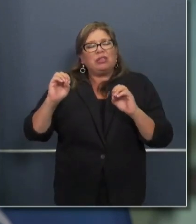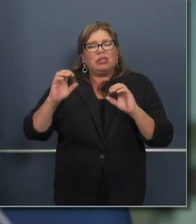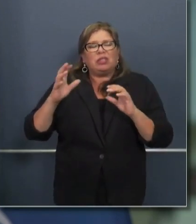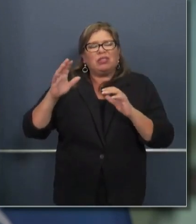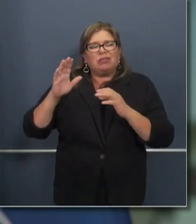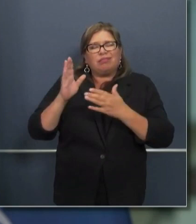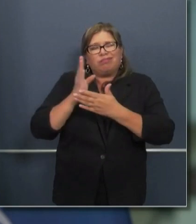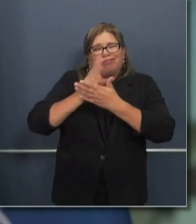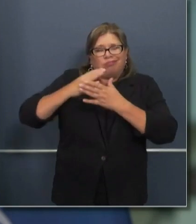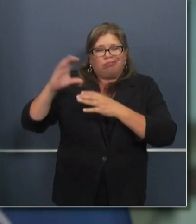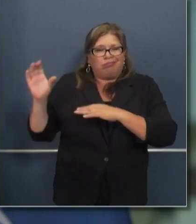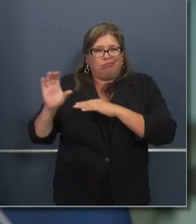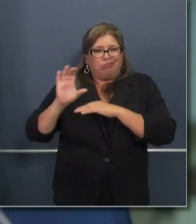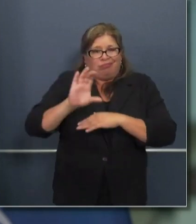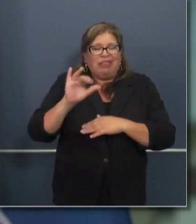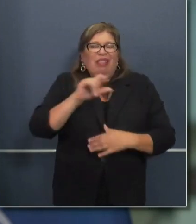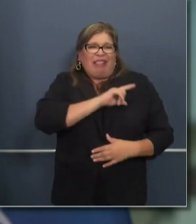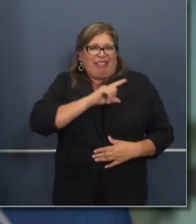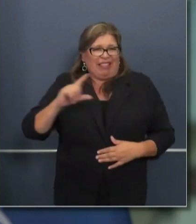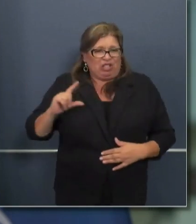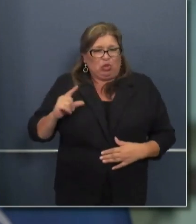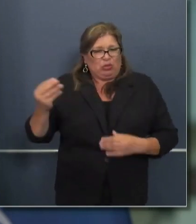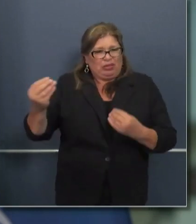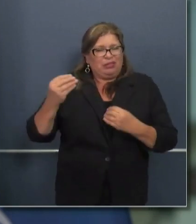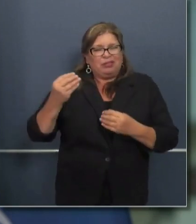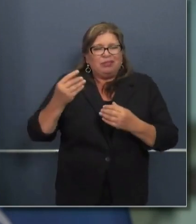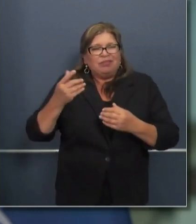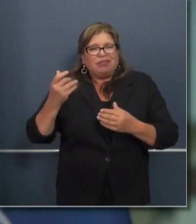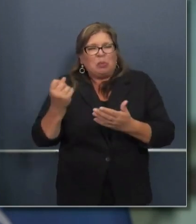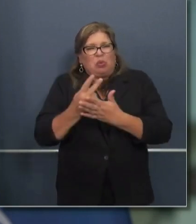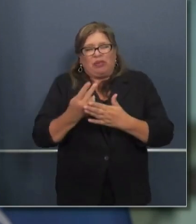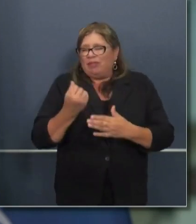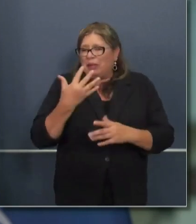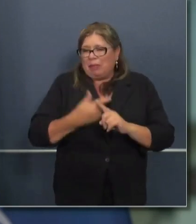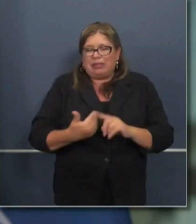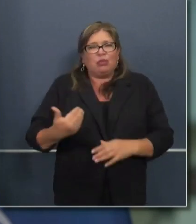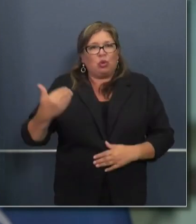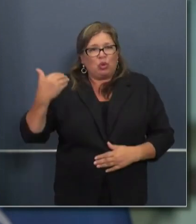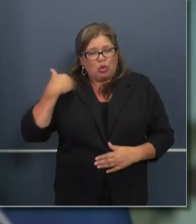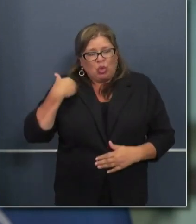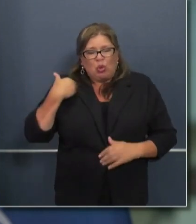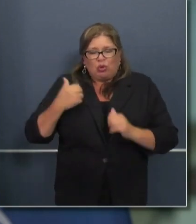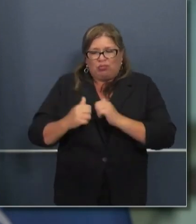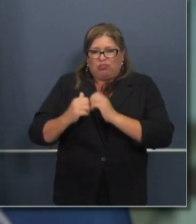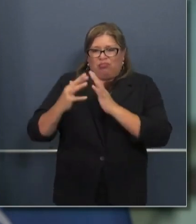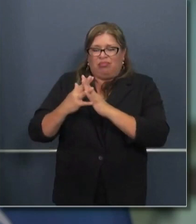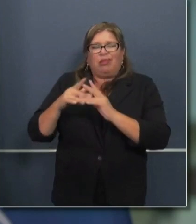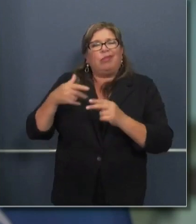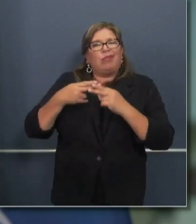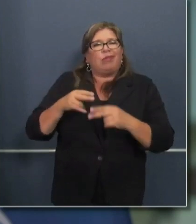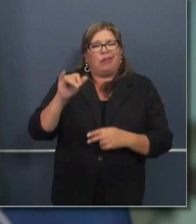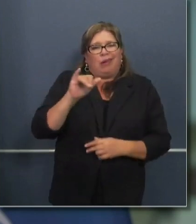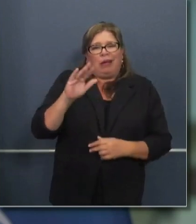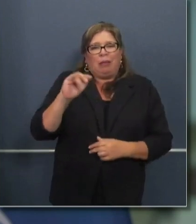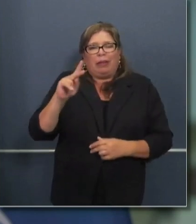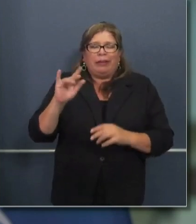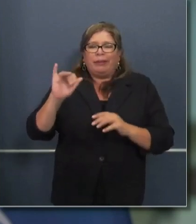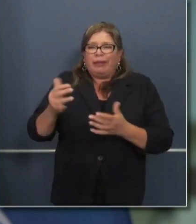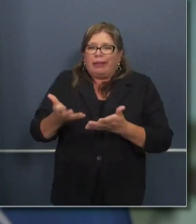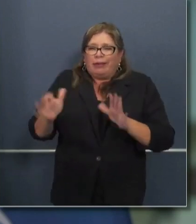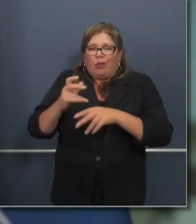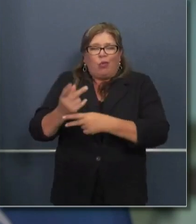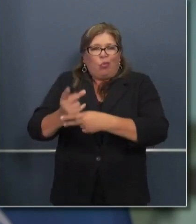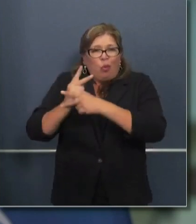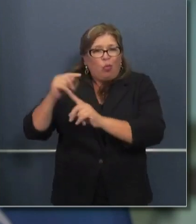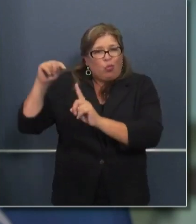capacity that the legislature afforded me a number of months ago, in the creation under this iBank of loans